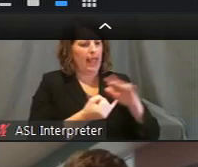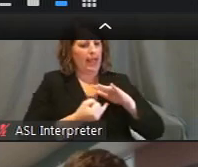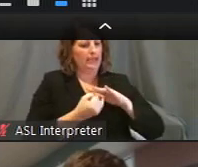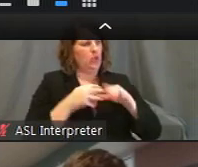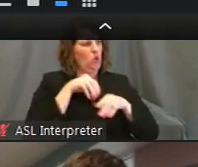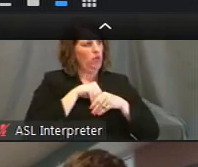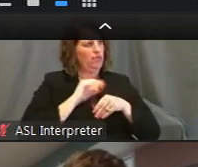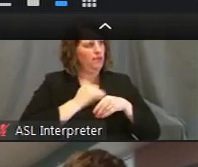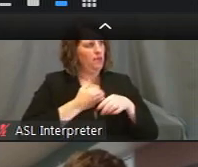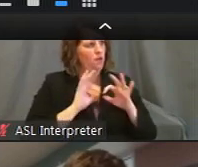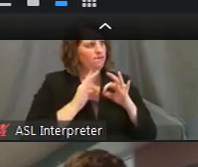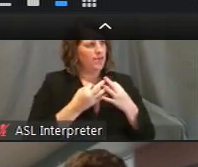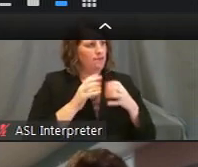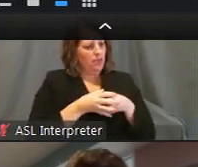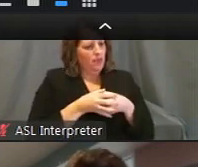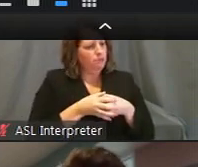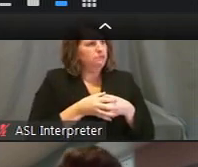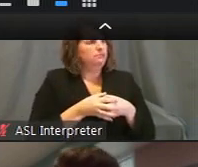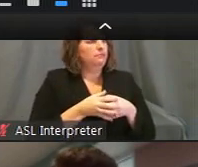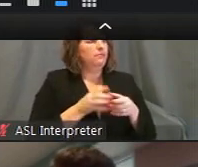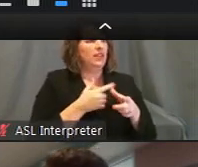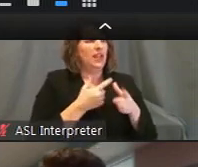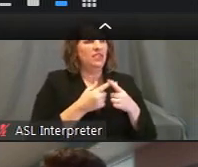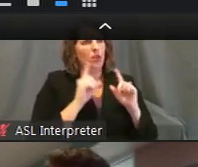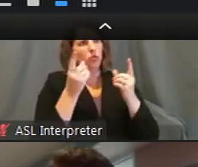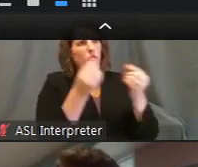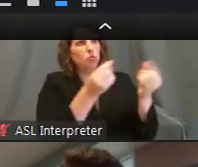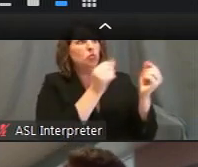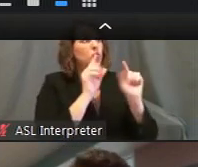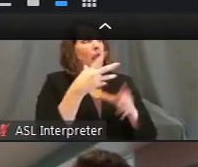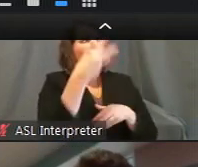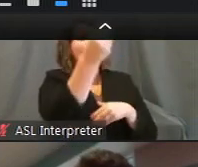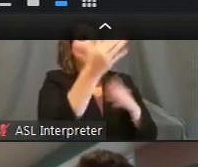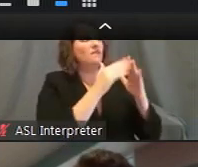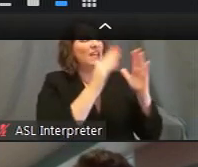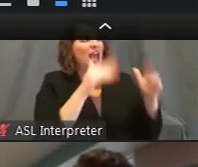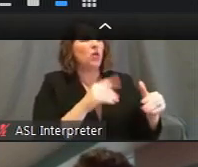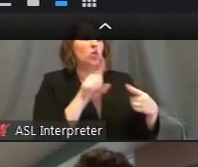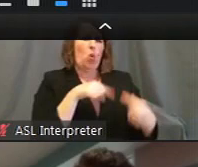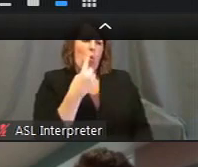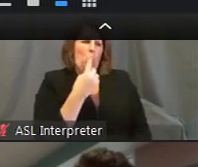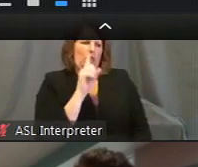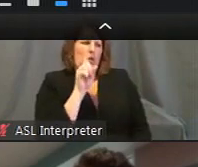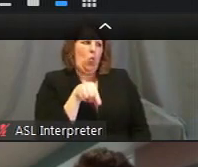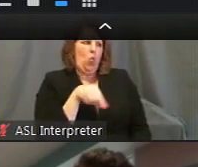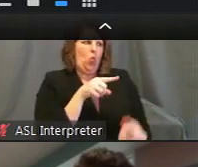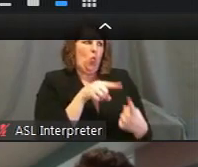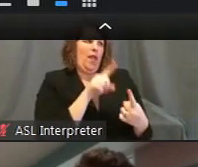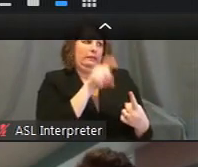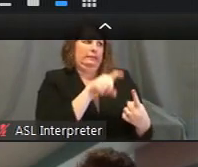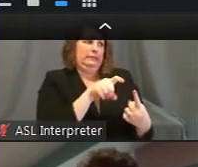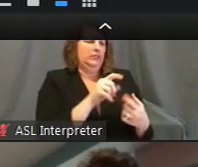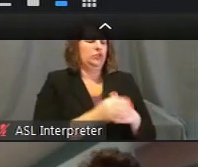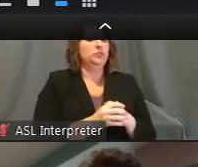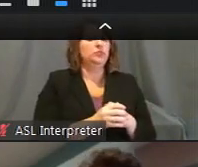family, and moving around only when we need to. In terms of city employees,